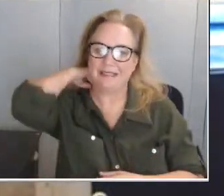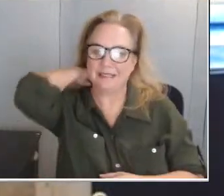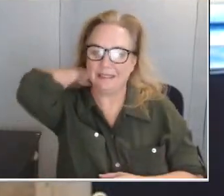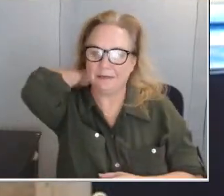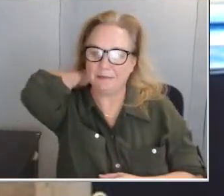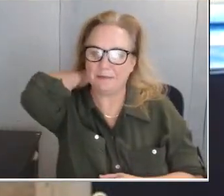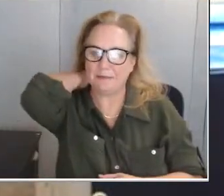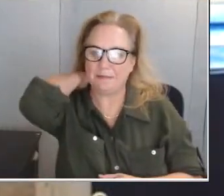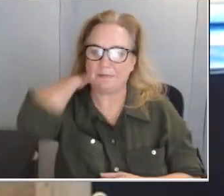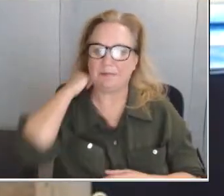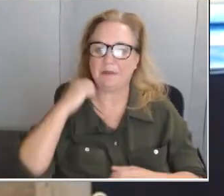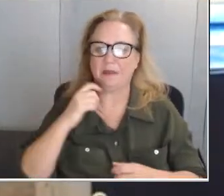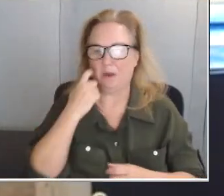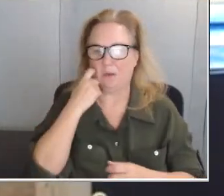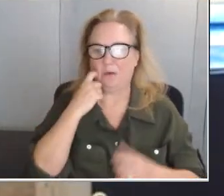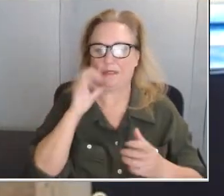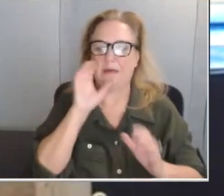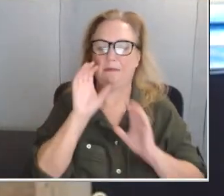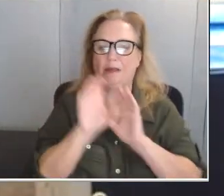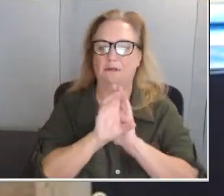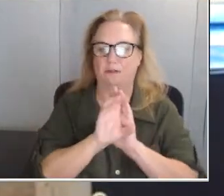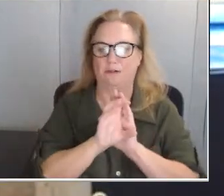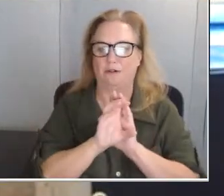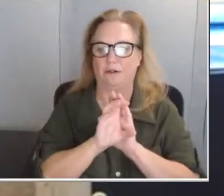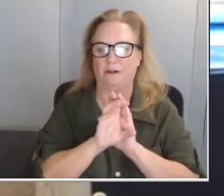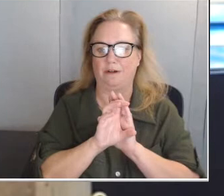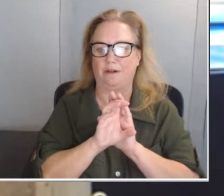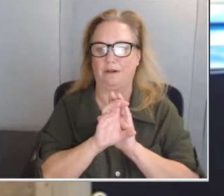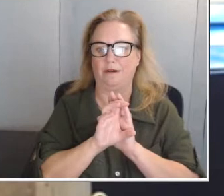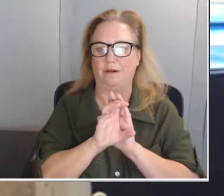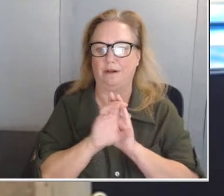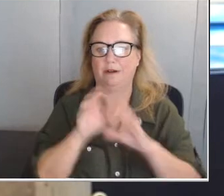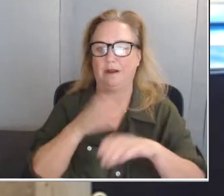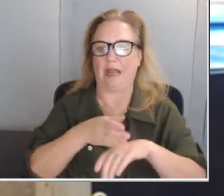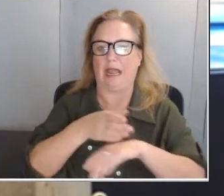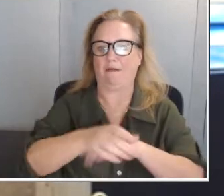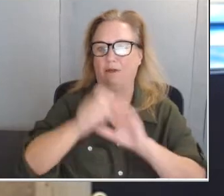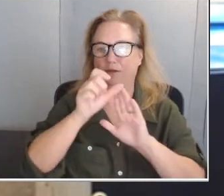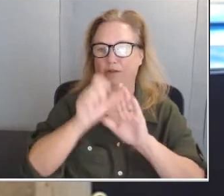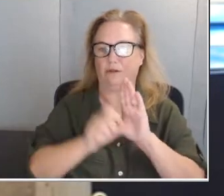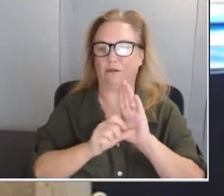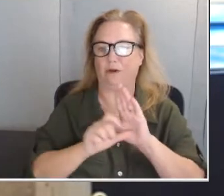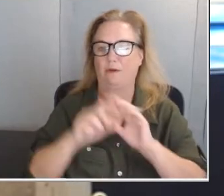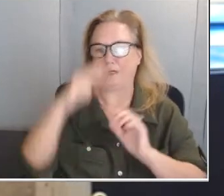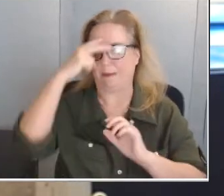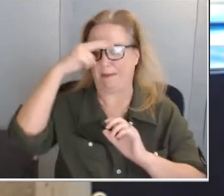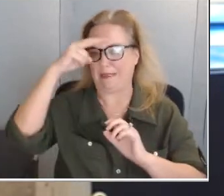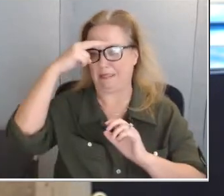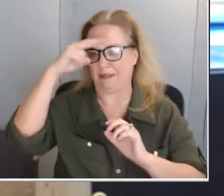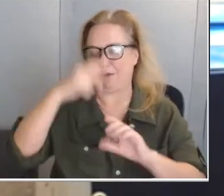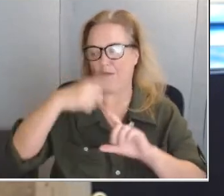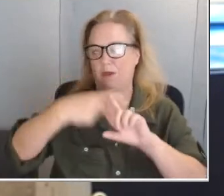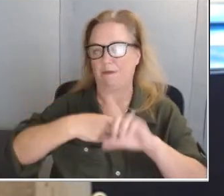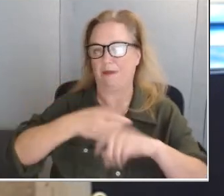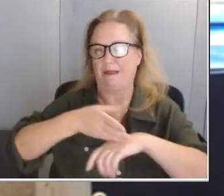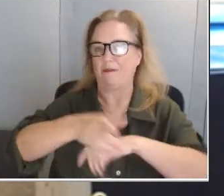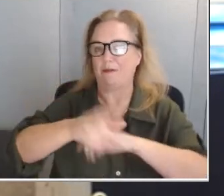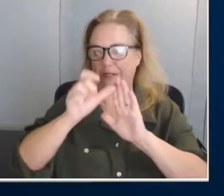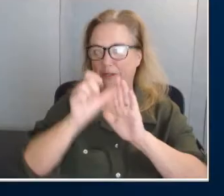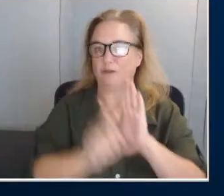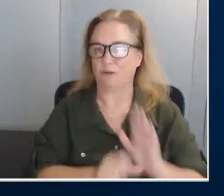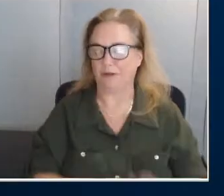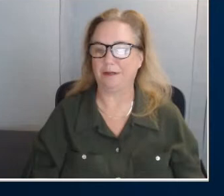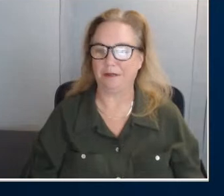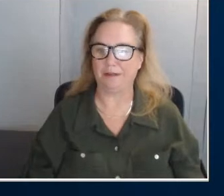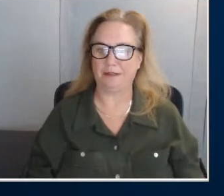is a more recent picture of us that we took after my surgery. We went to Mexico about a month after.